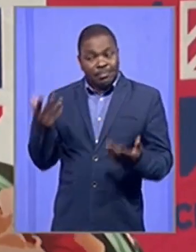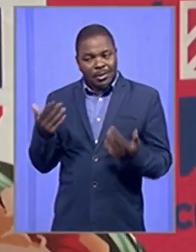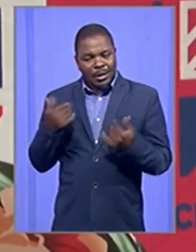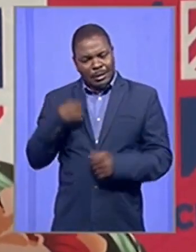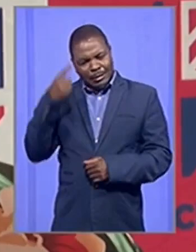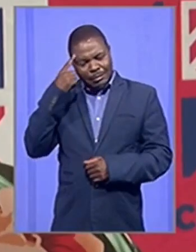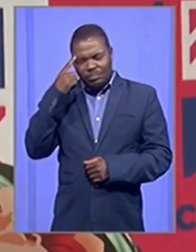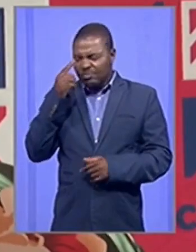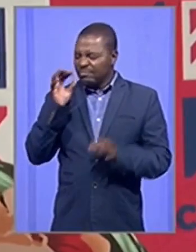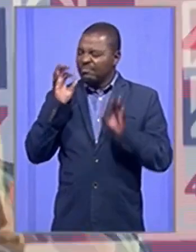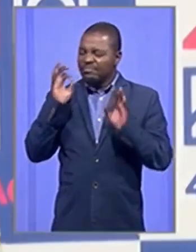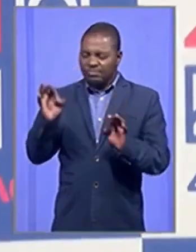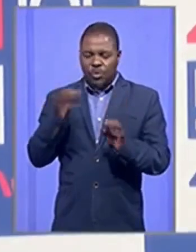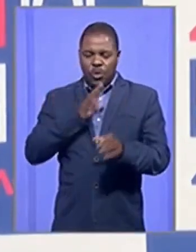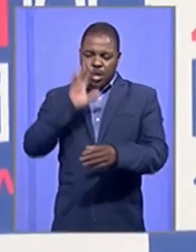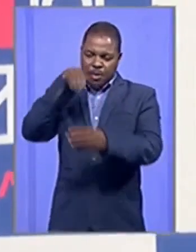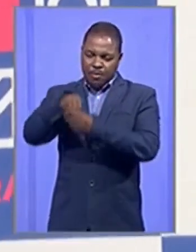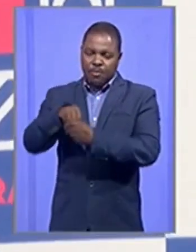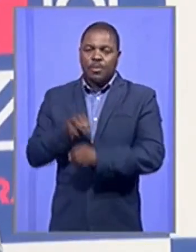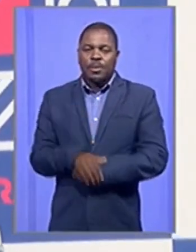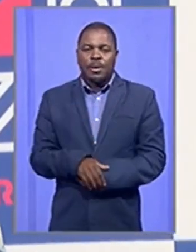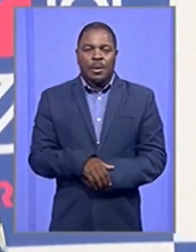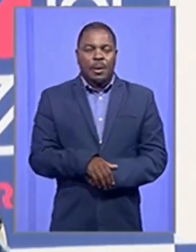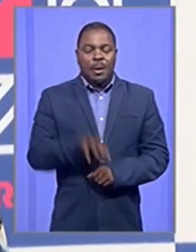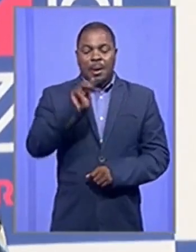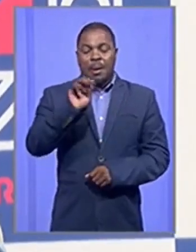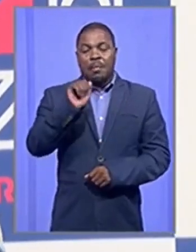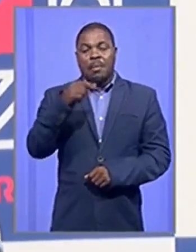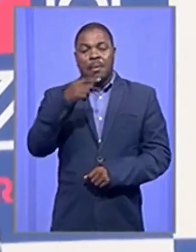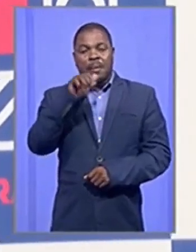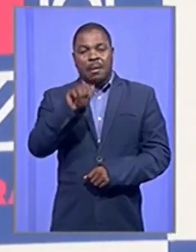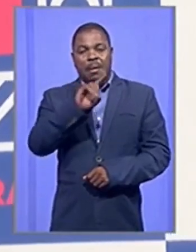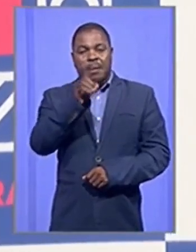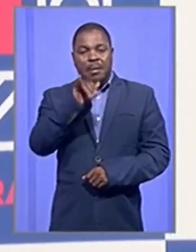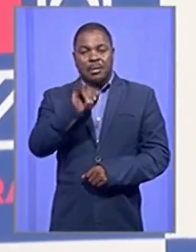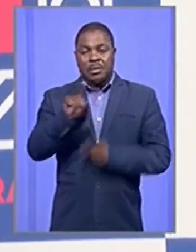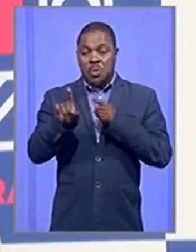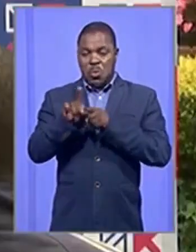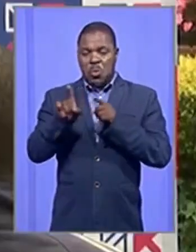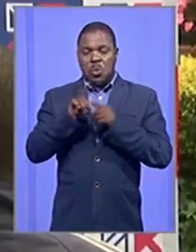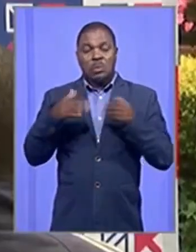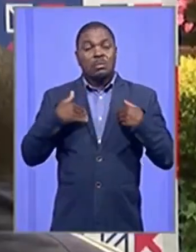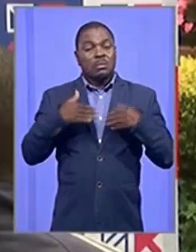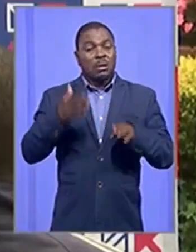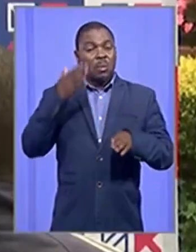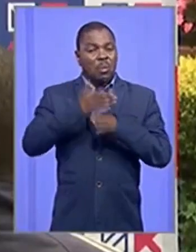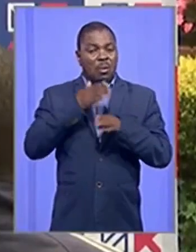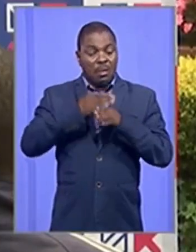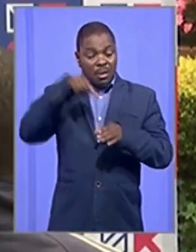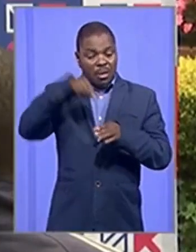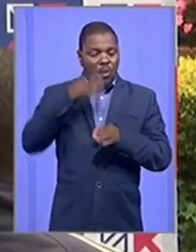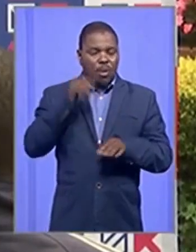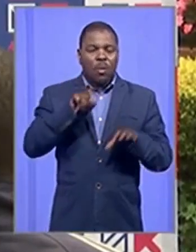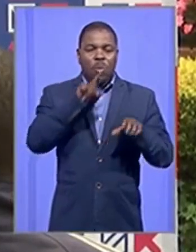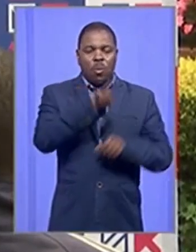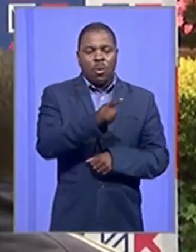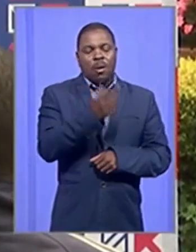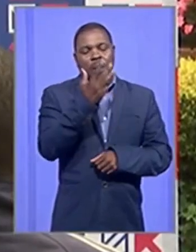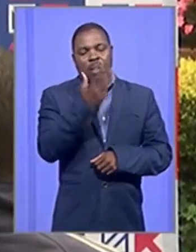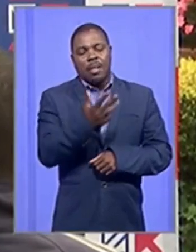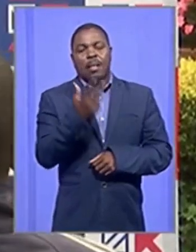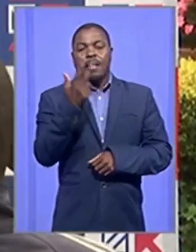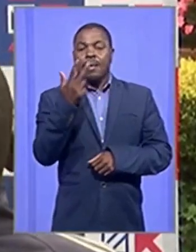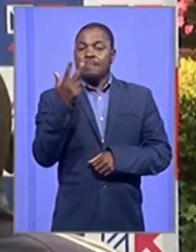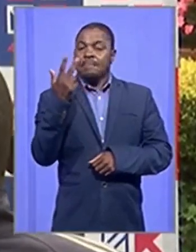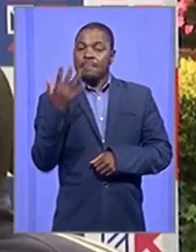was almost a no-brainer to get involved. Leba Magazi ke o mongwe wa batho bao ba thomile go go shoma mo ka